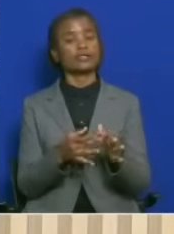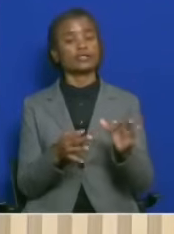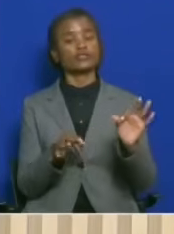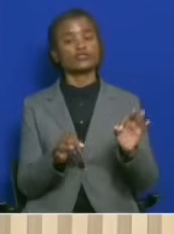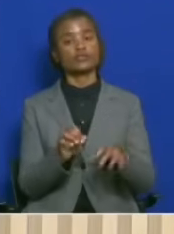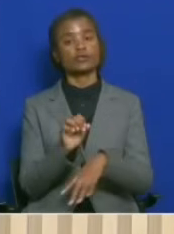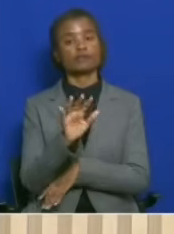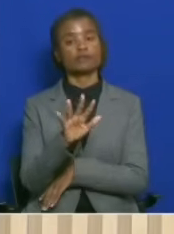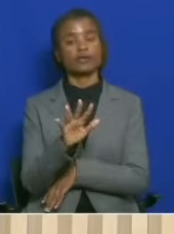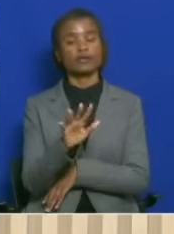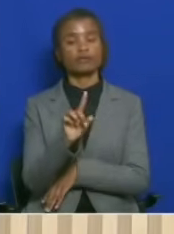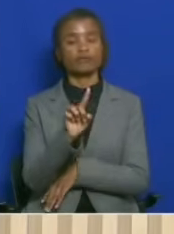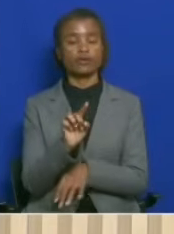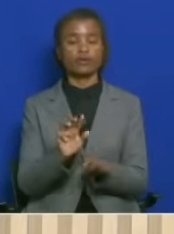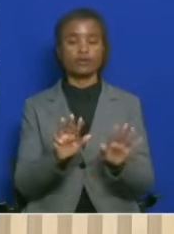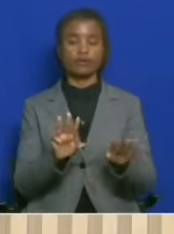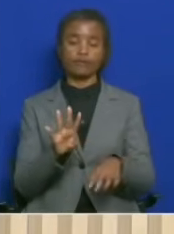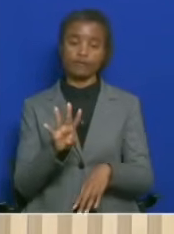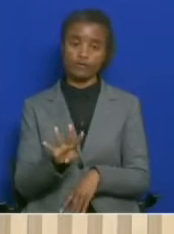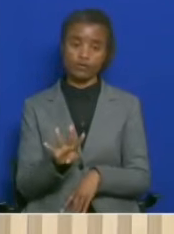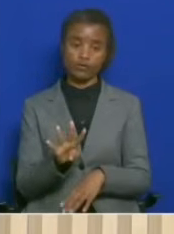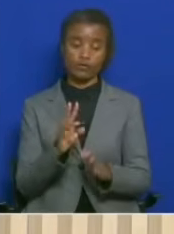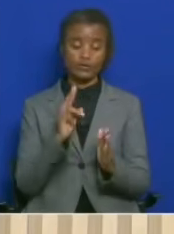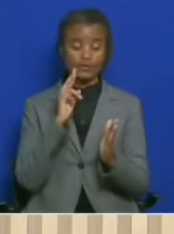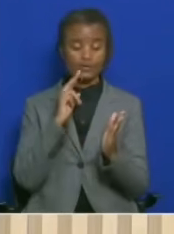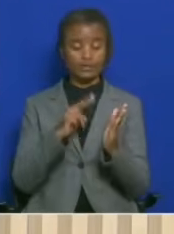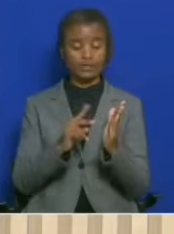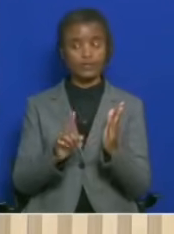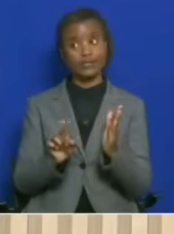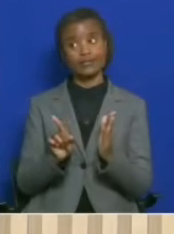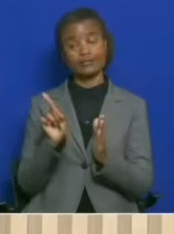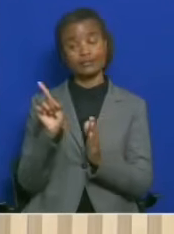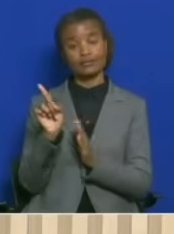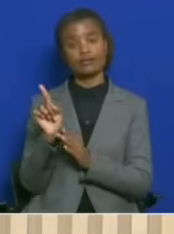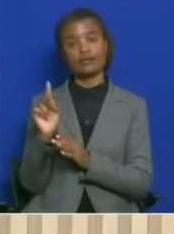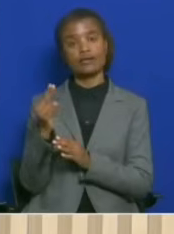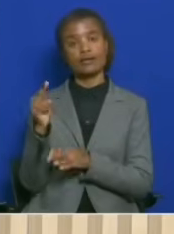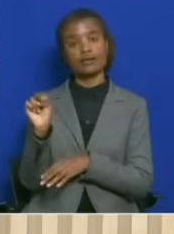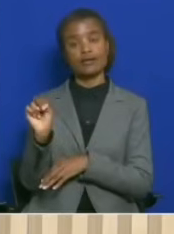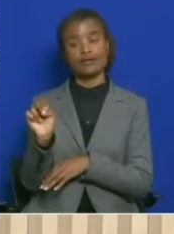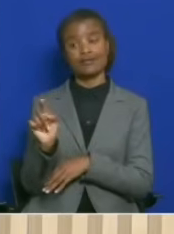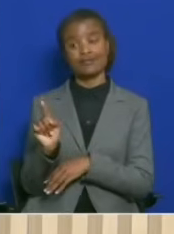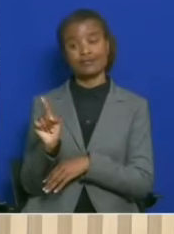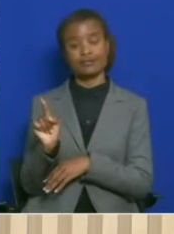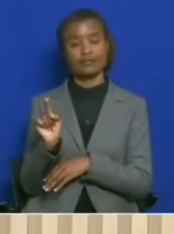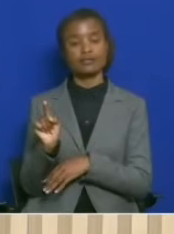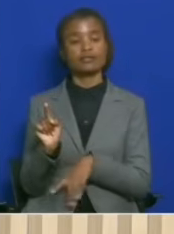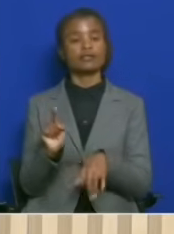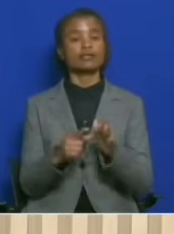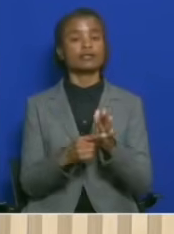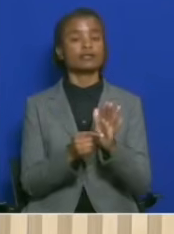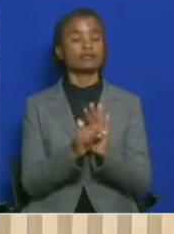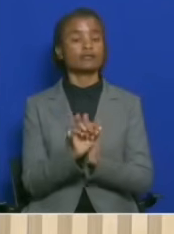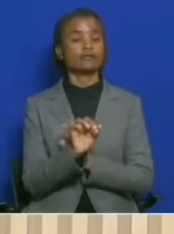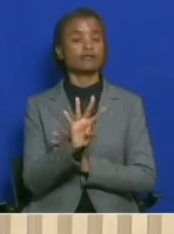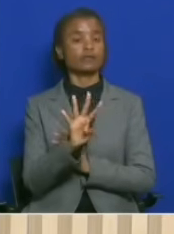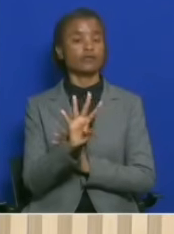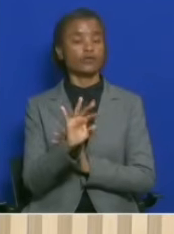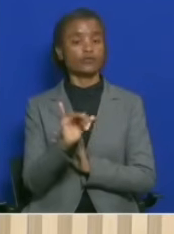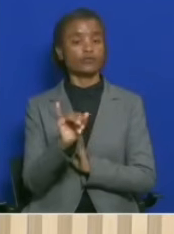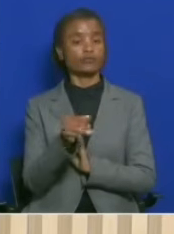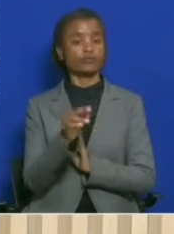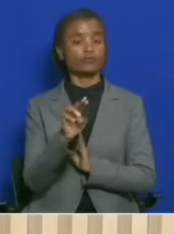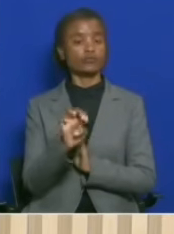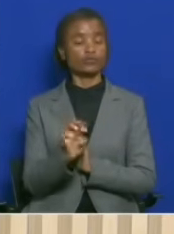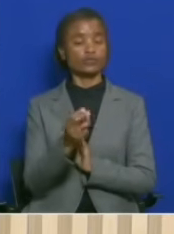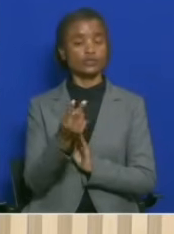we see that General Khan says, on the 4th of June, 2021, we're meeting our man at 2.